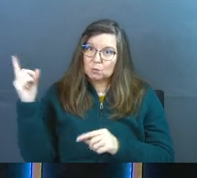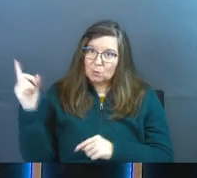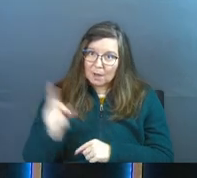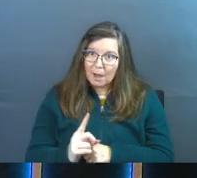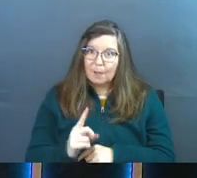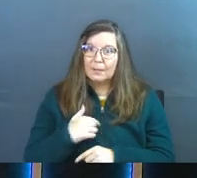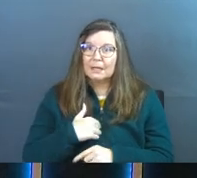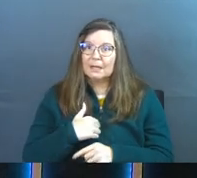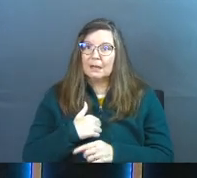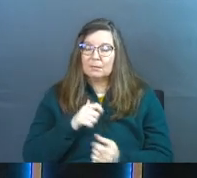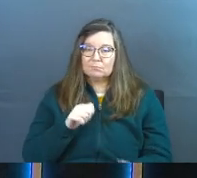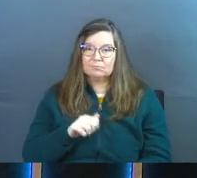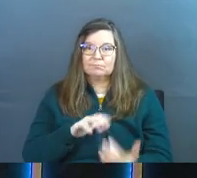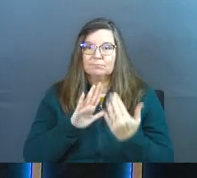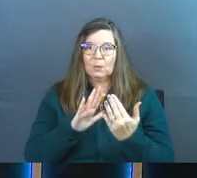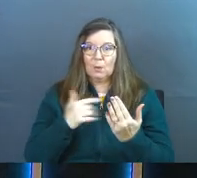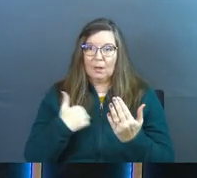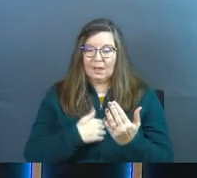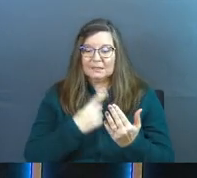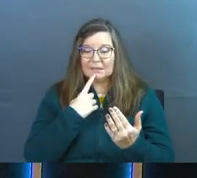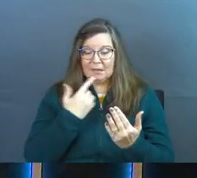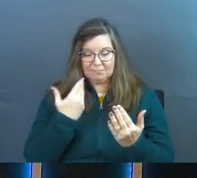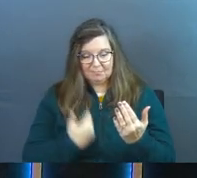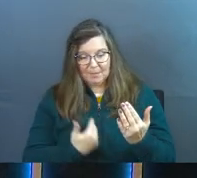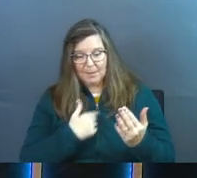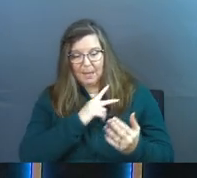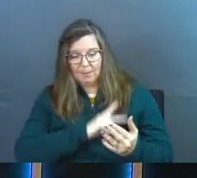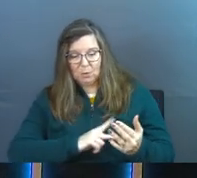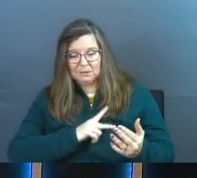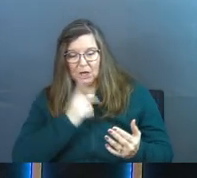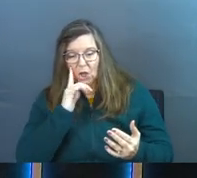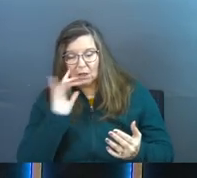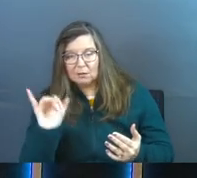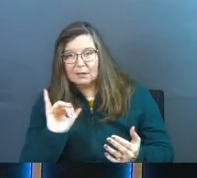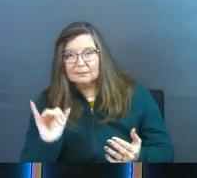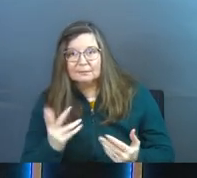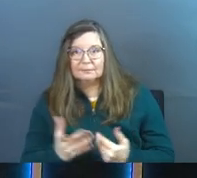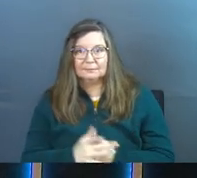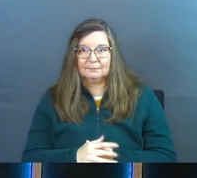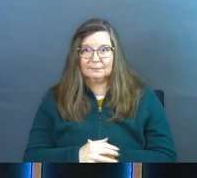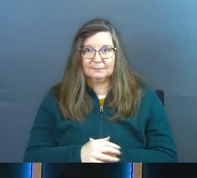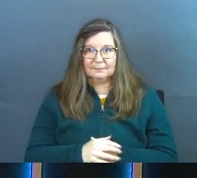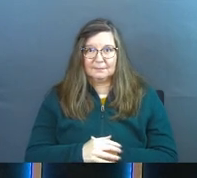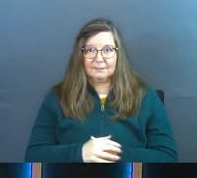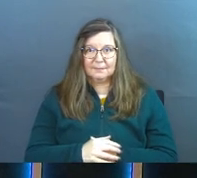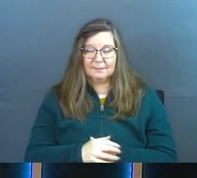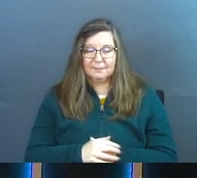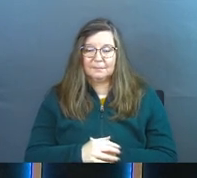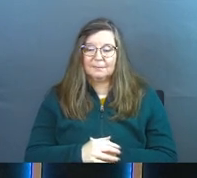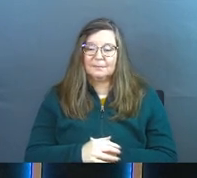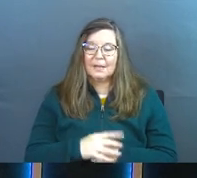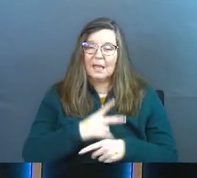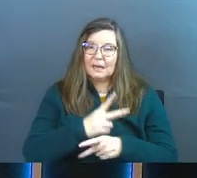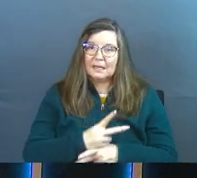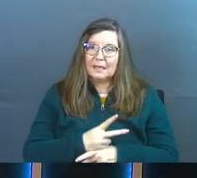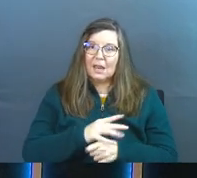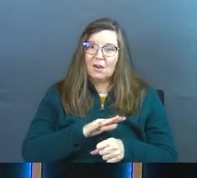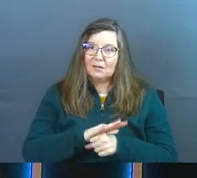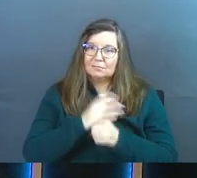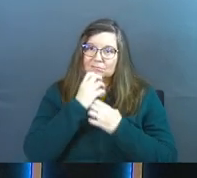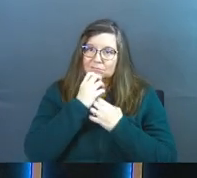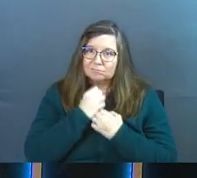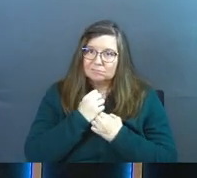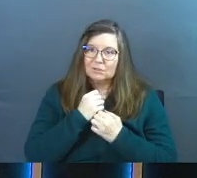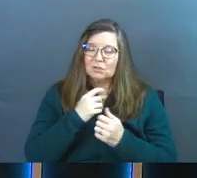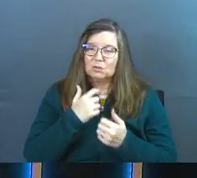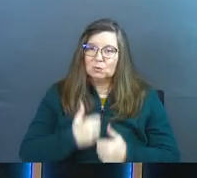come, and he had to be face to face with us and say, this is what my personality is actually like. And he cared enough about us